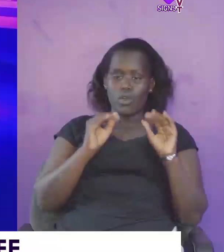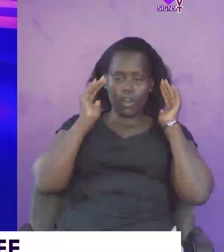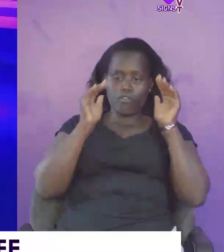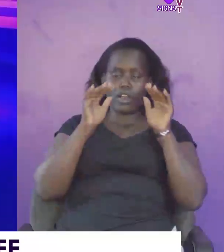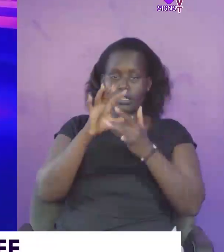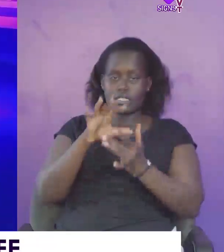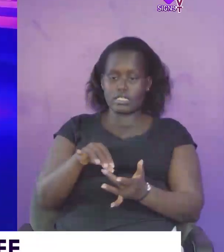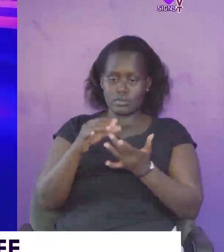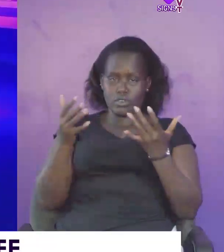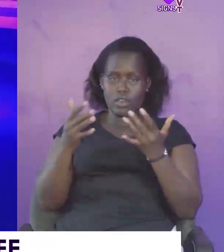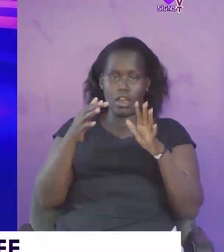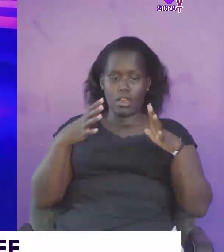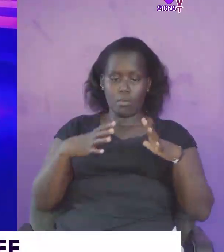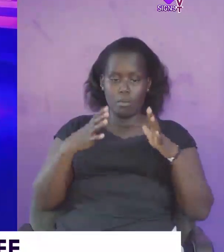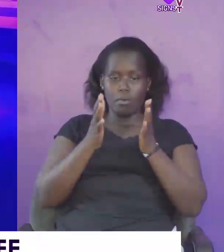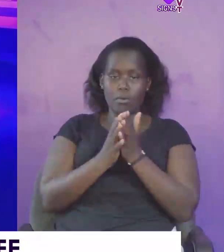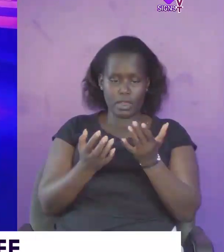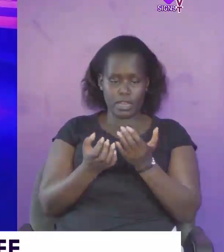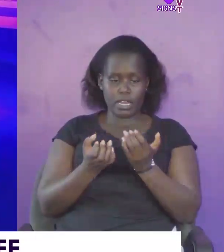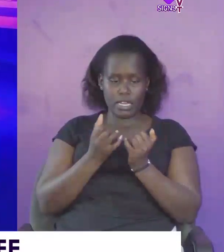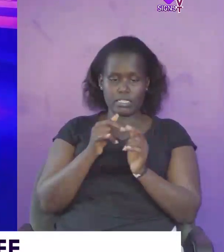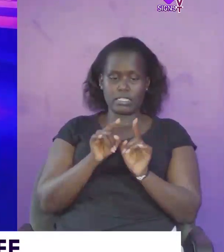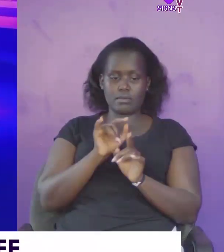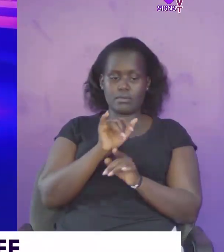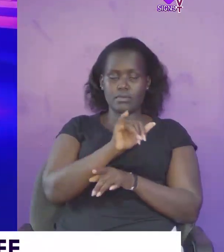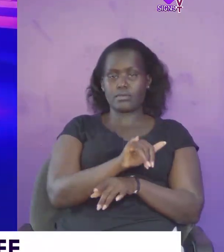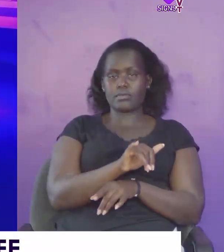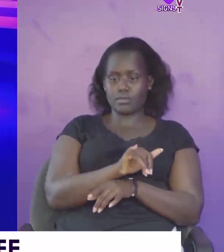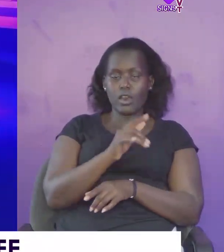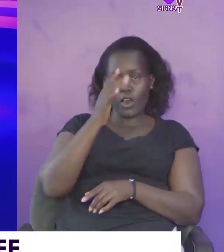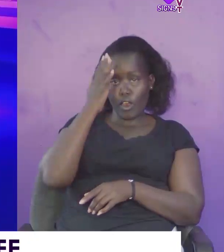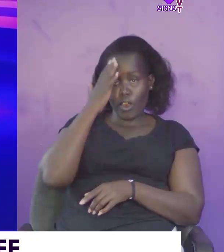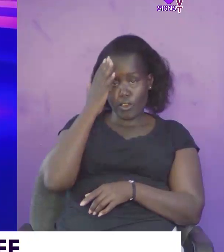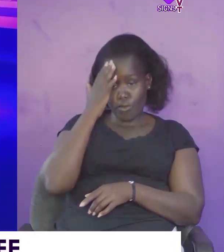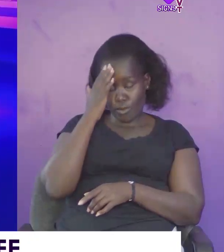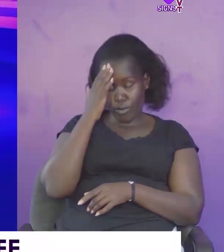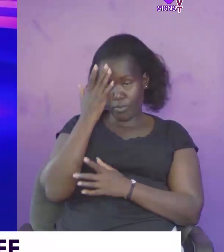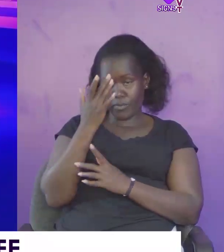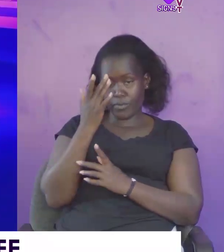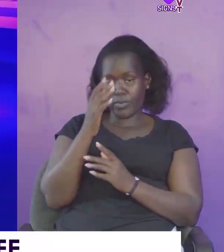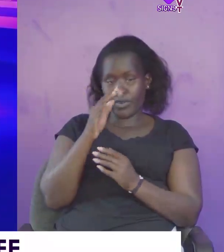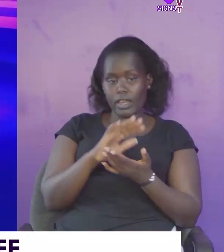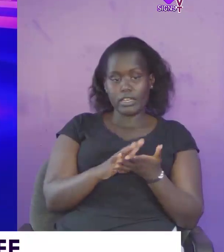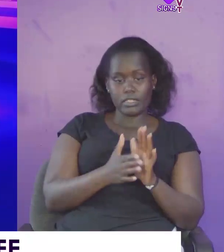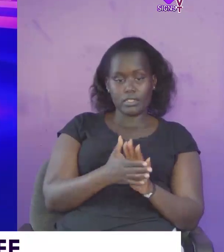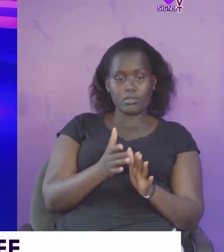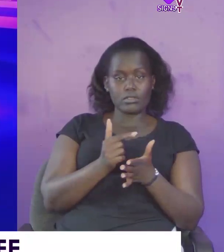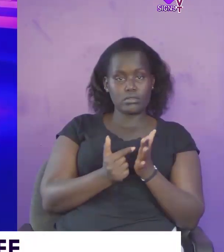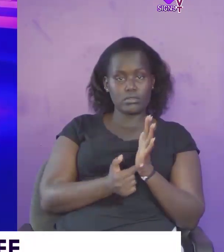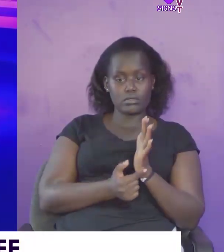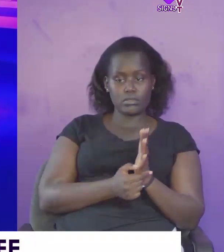especially those people with such needs. And you know, so you know, it becomes you know, it